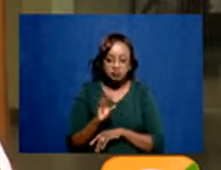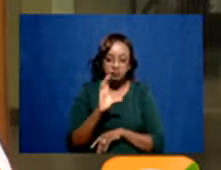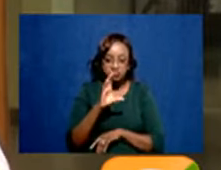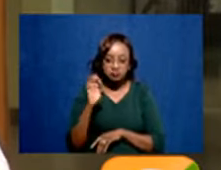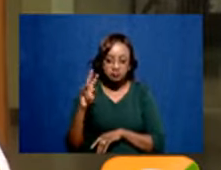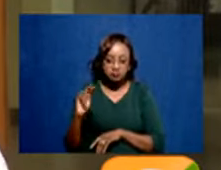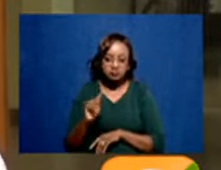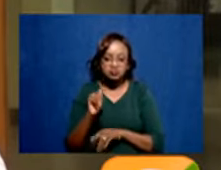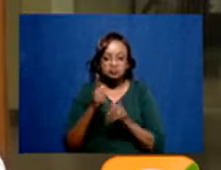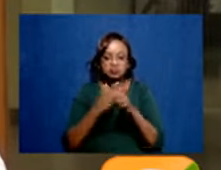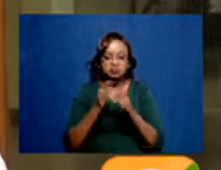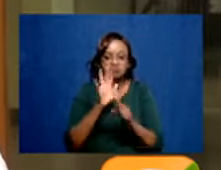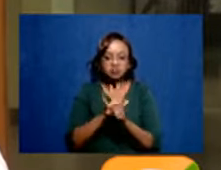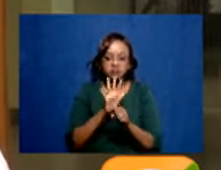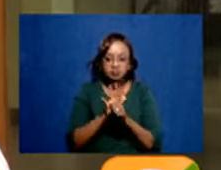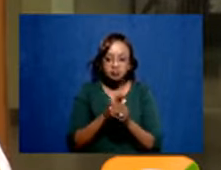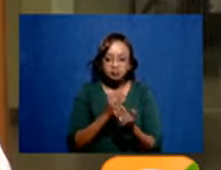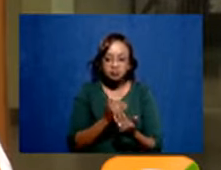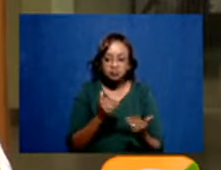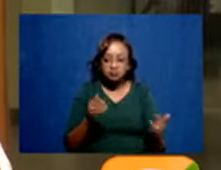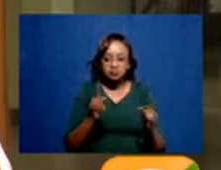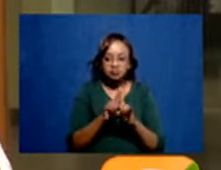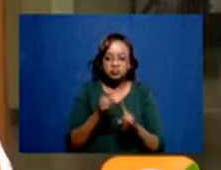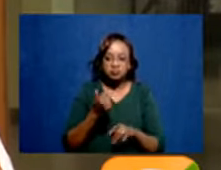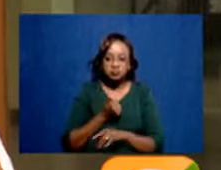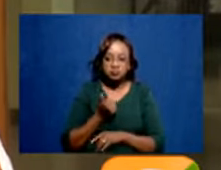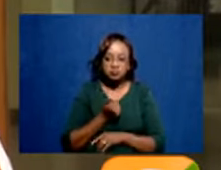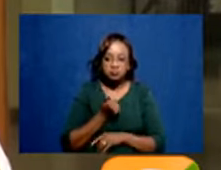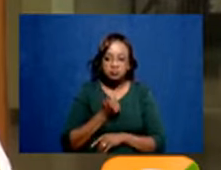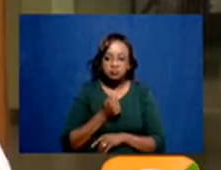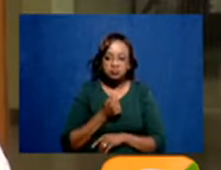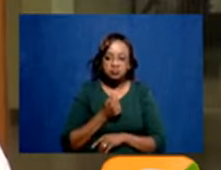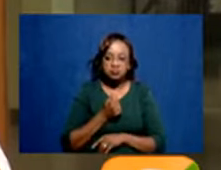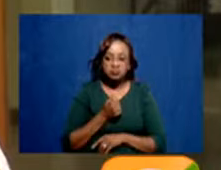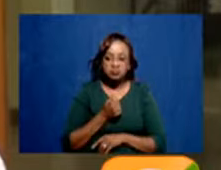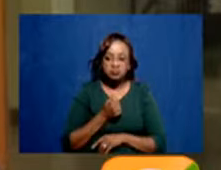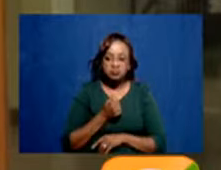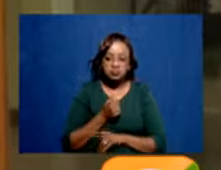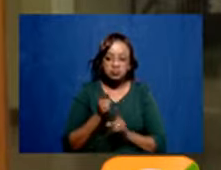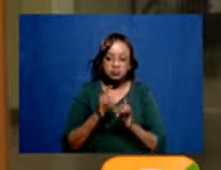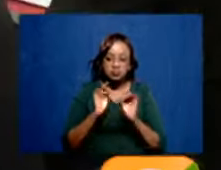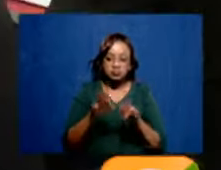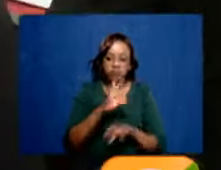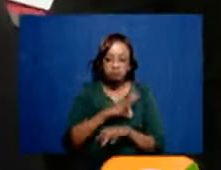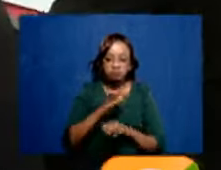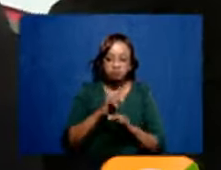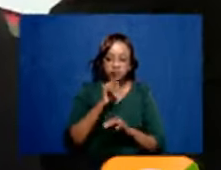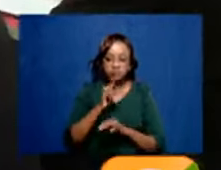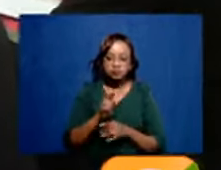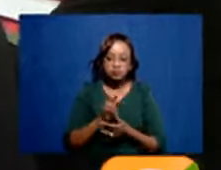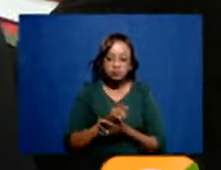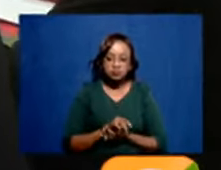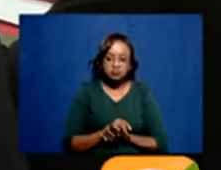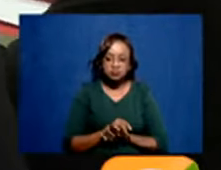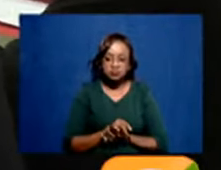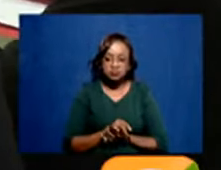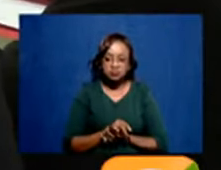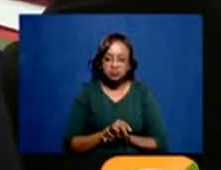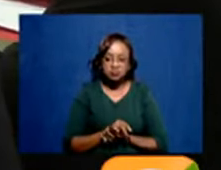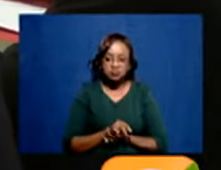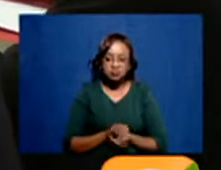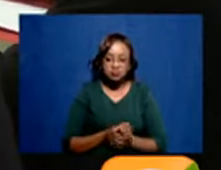many children, not only girls, even boys, will benefit from this Saidika.